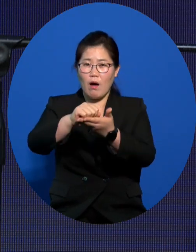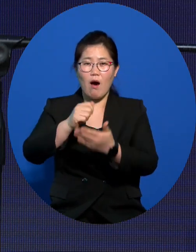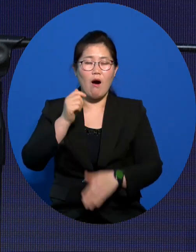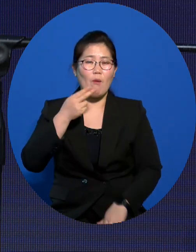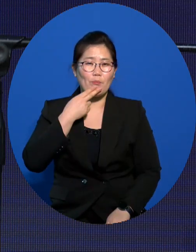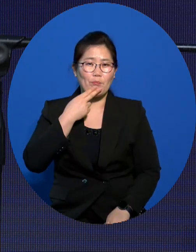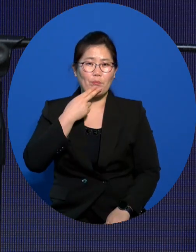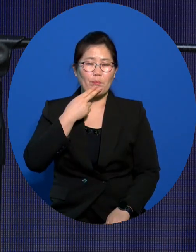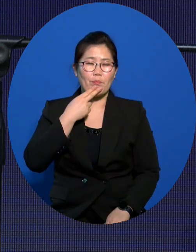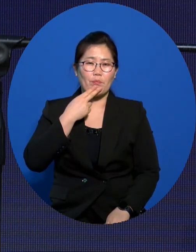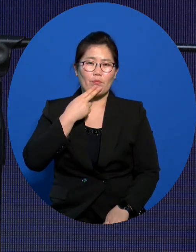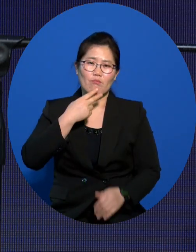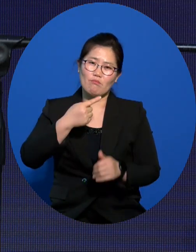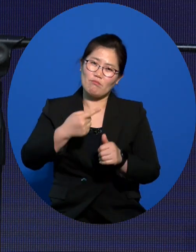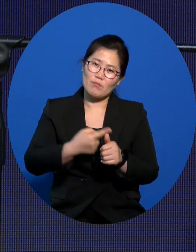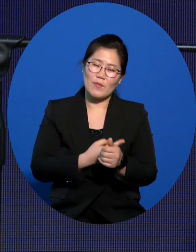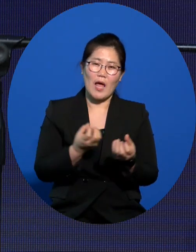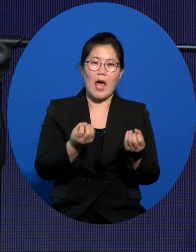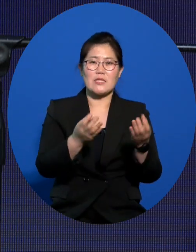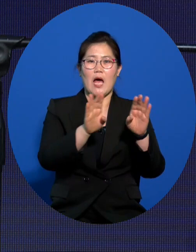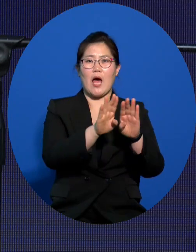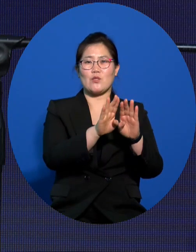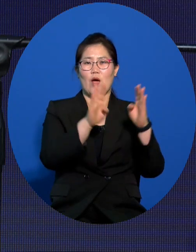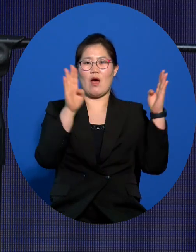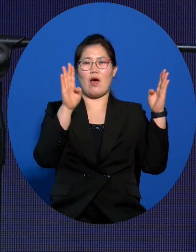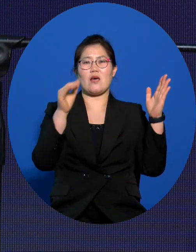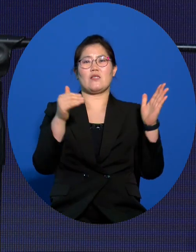not, then